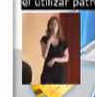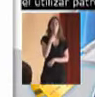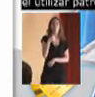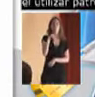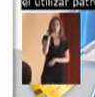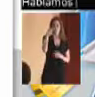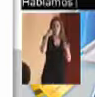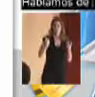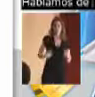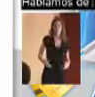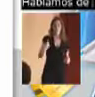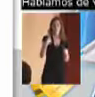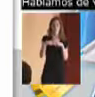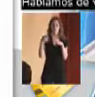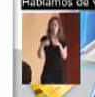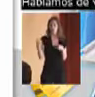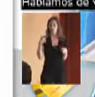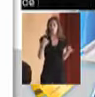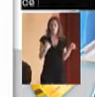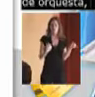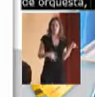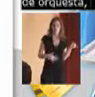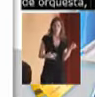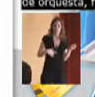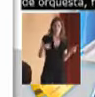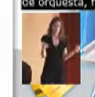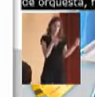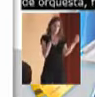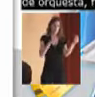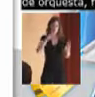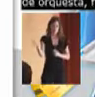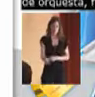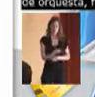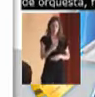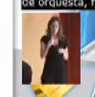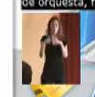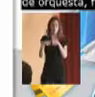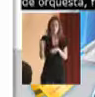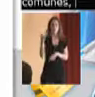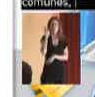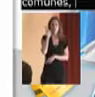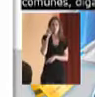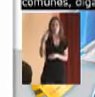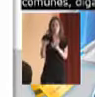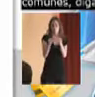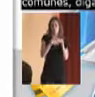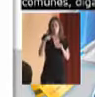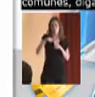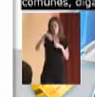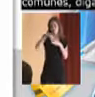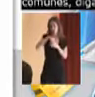and patterns culturally accepted because they are so familiar.